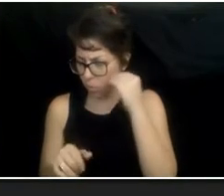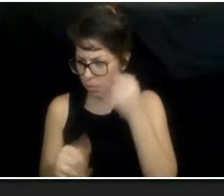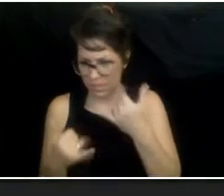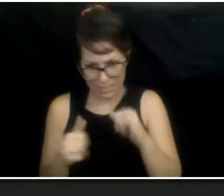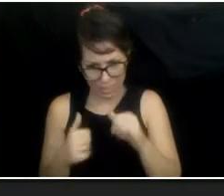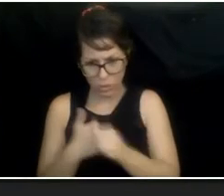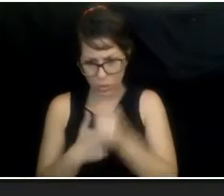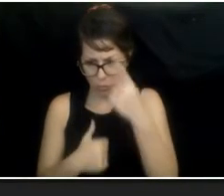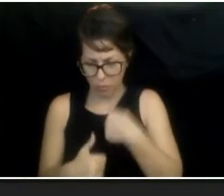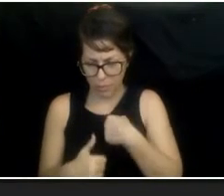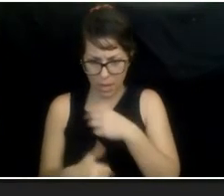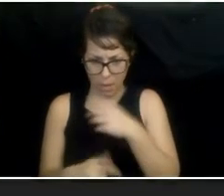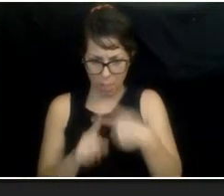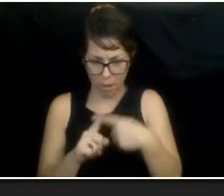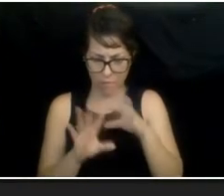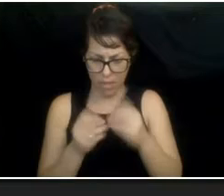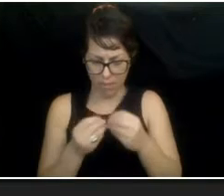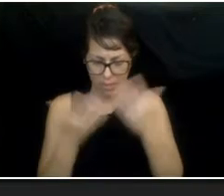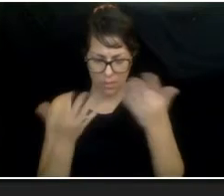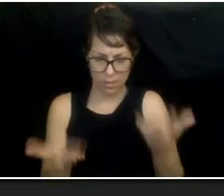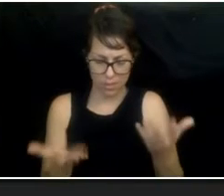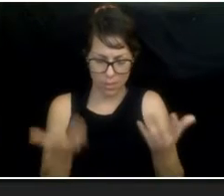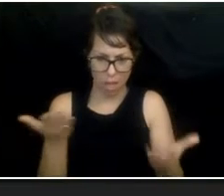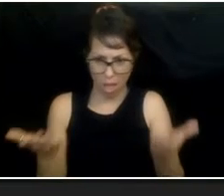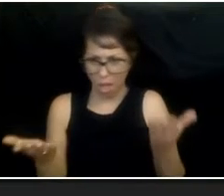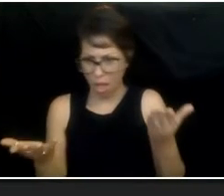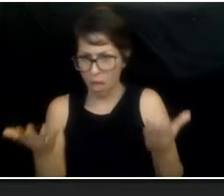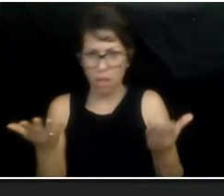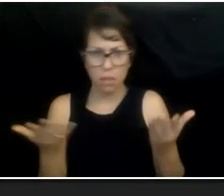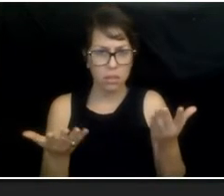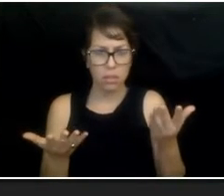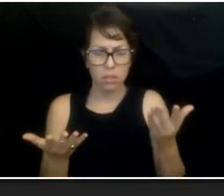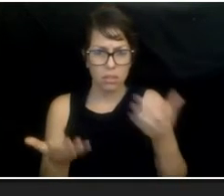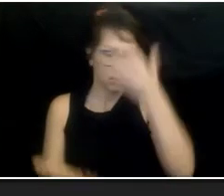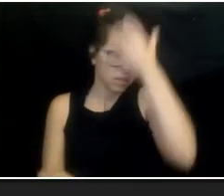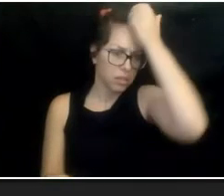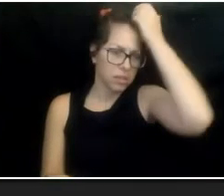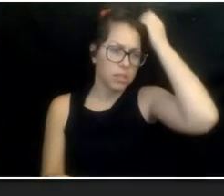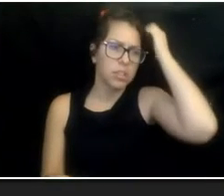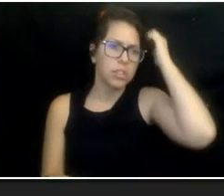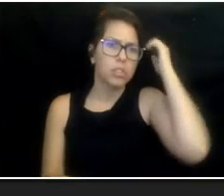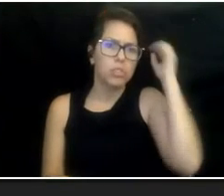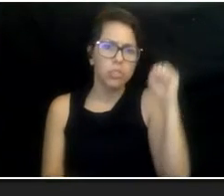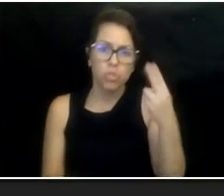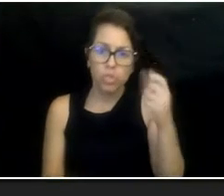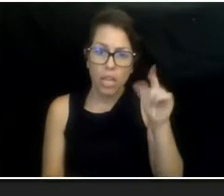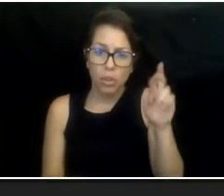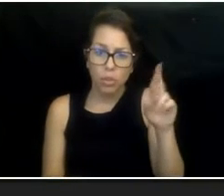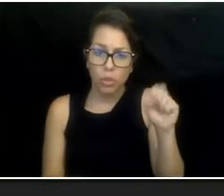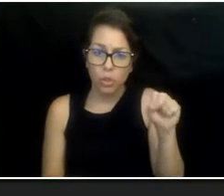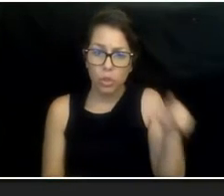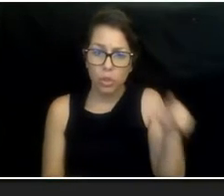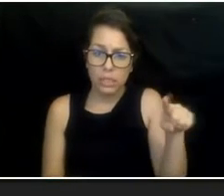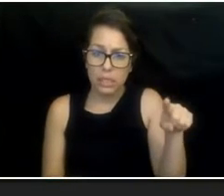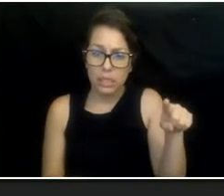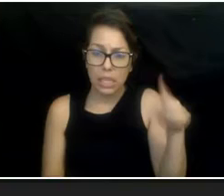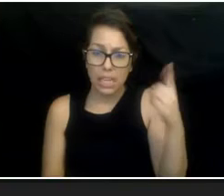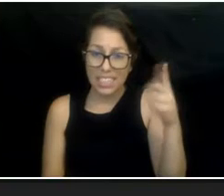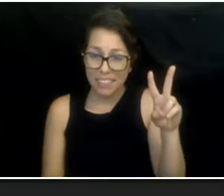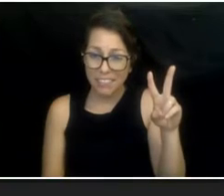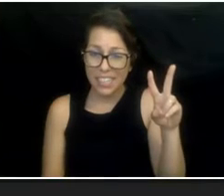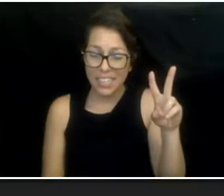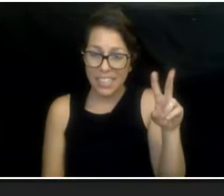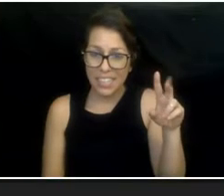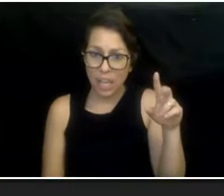will have the privacy of your own um space your own uh Housing Opportunity like you're going to be in a